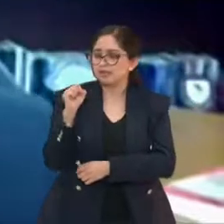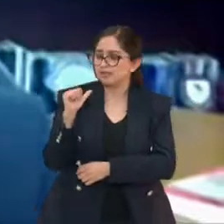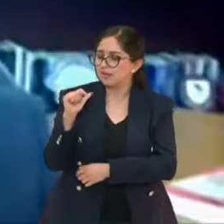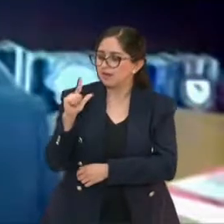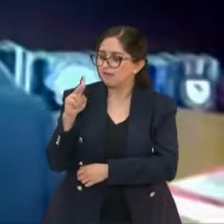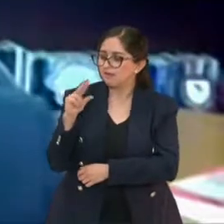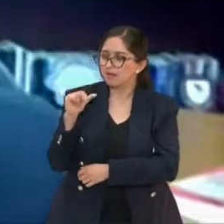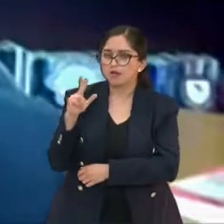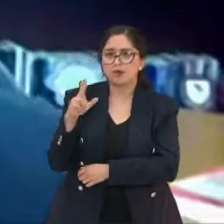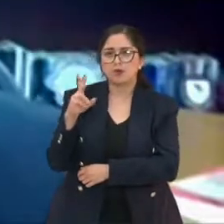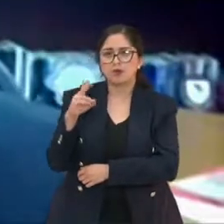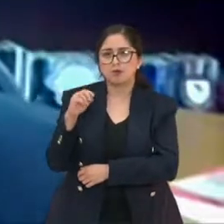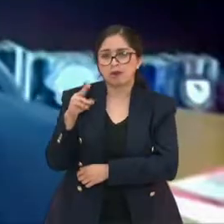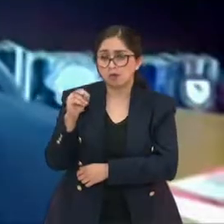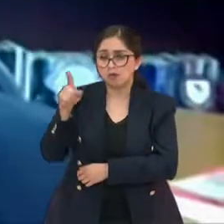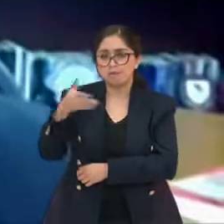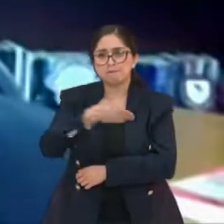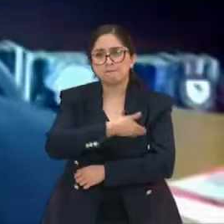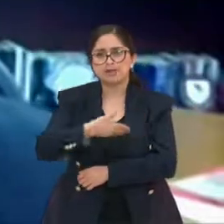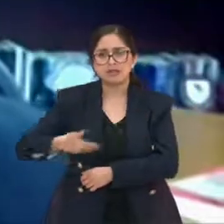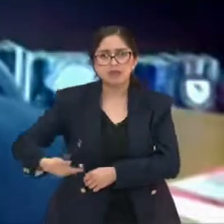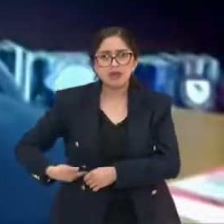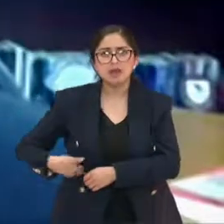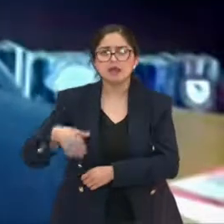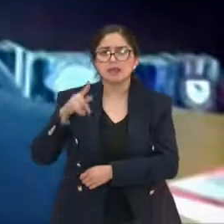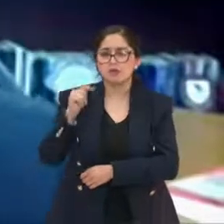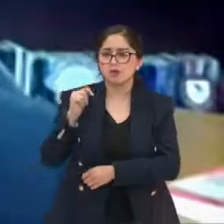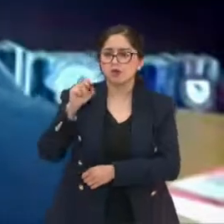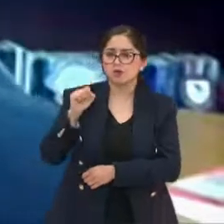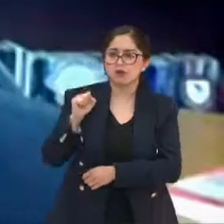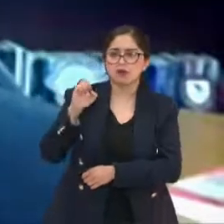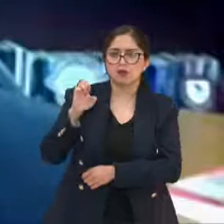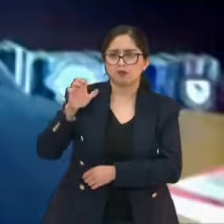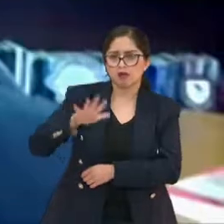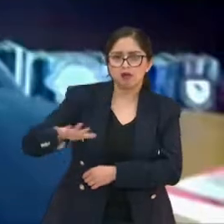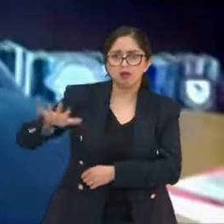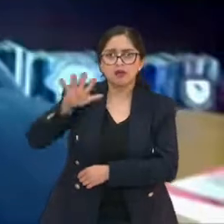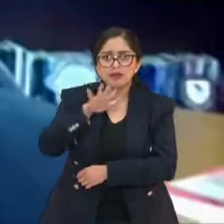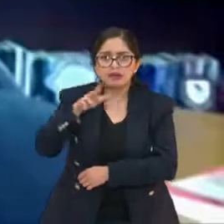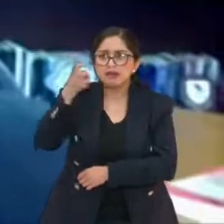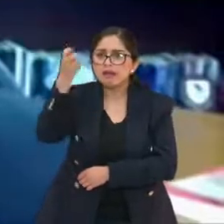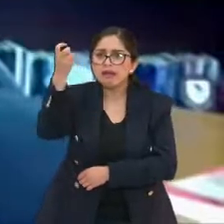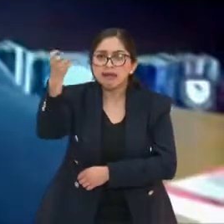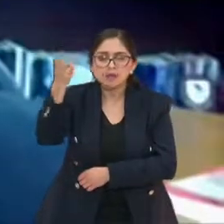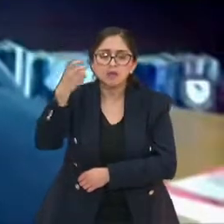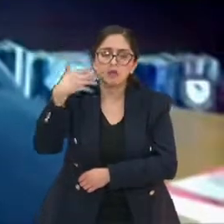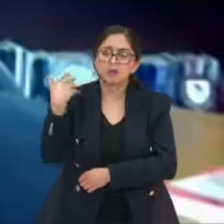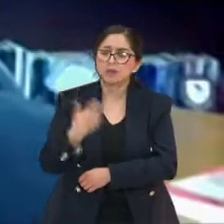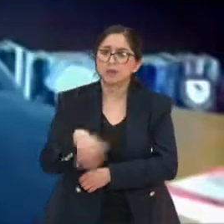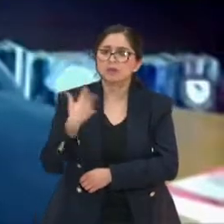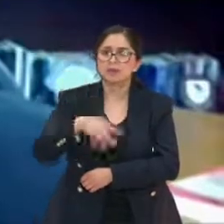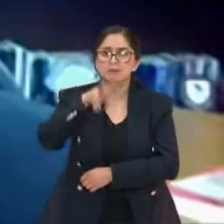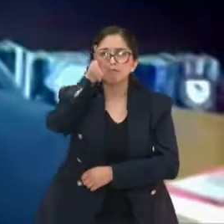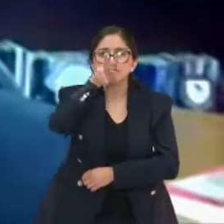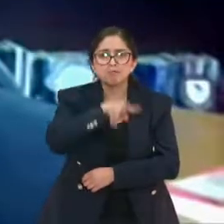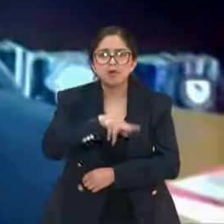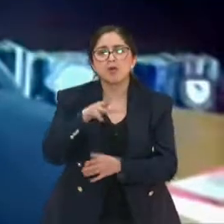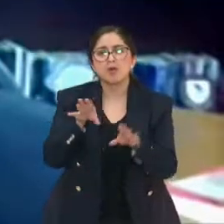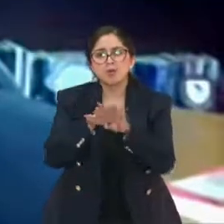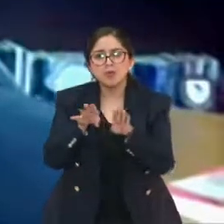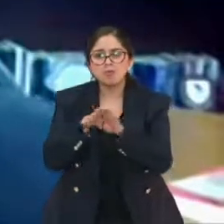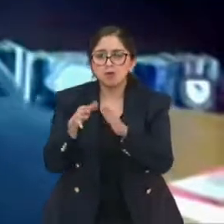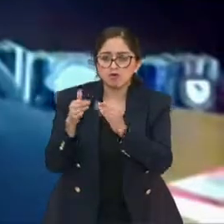this. The work of Salvador Romero, who is the head of the higher electoral